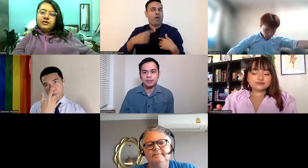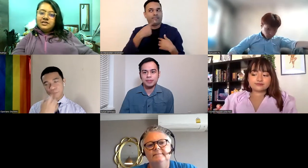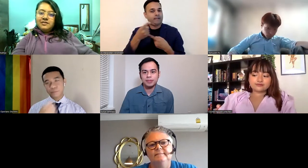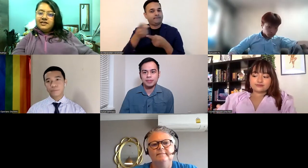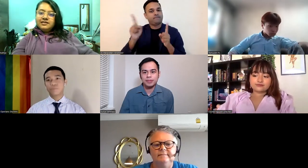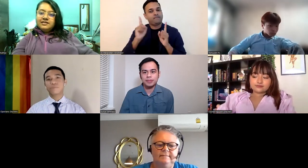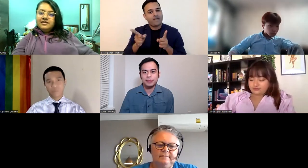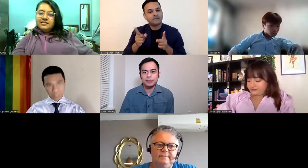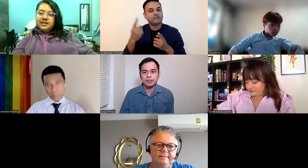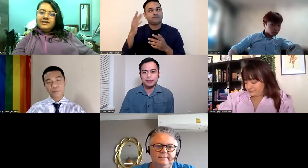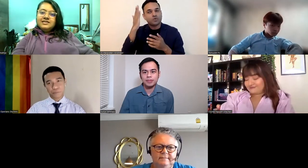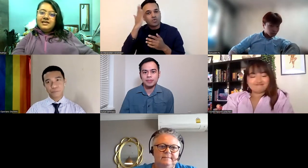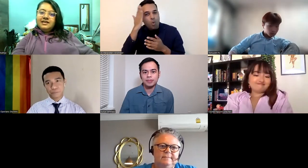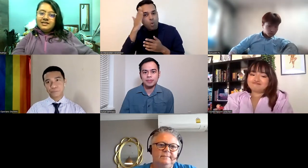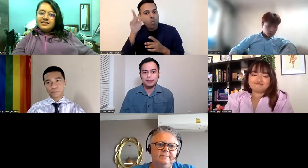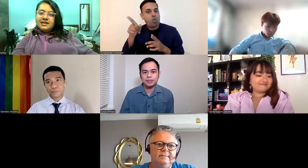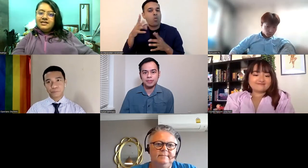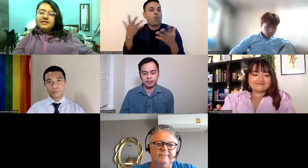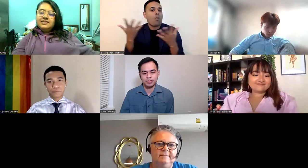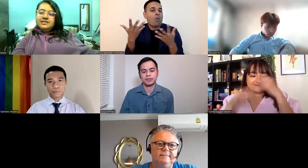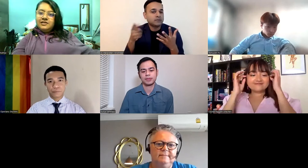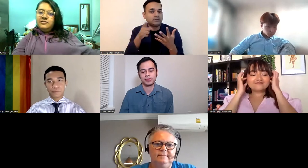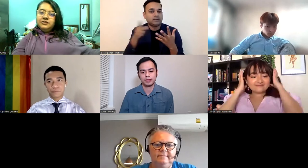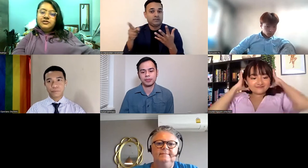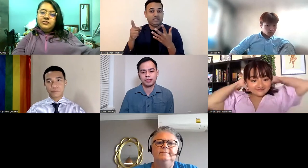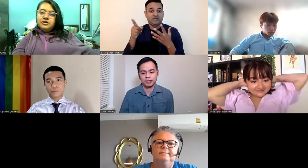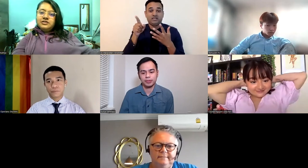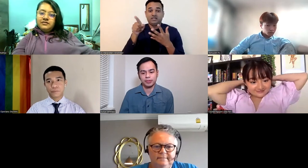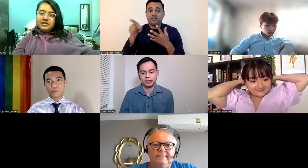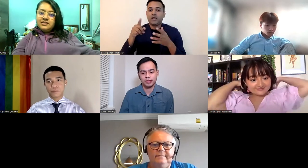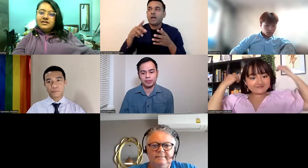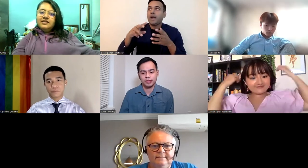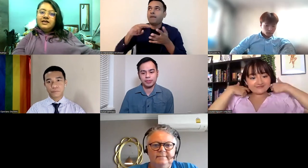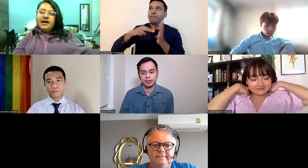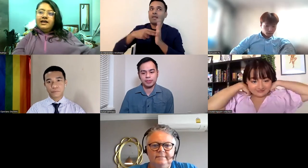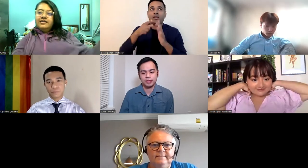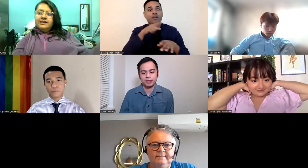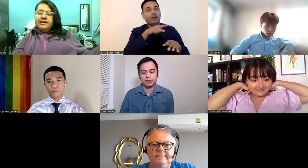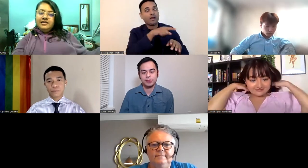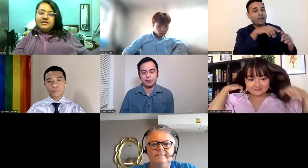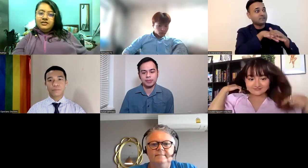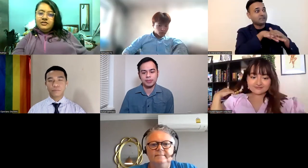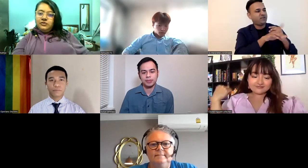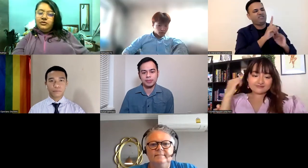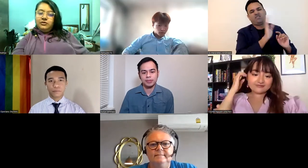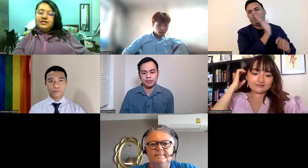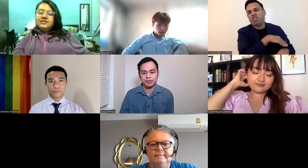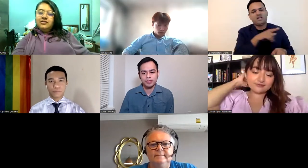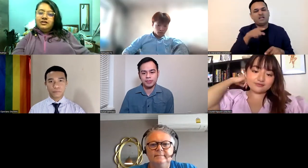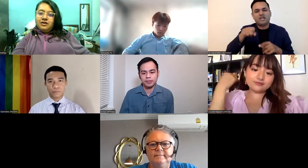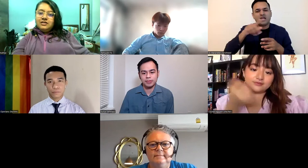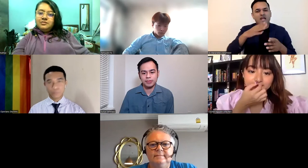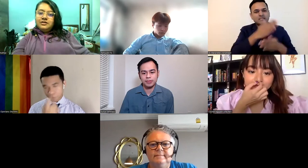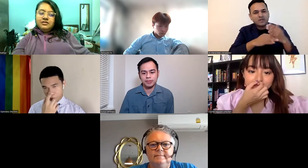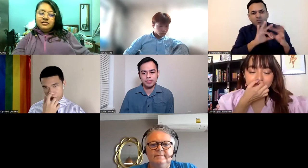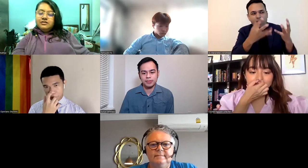vanish from this planet. They will still exist and they will still use your services. And it is you who is on